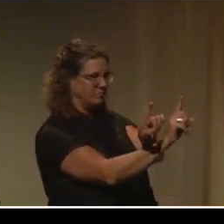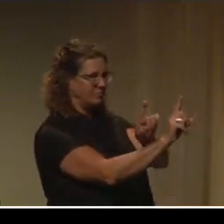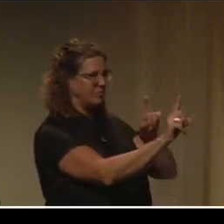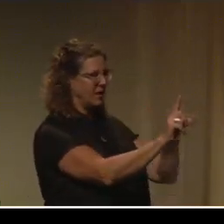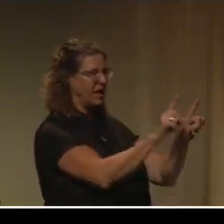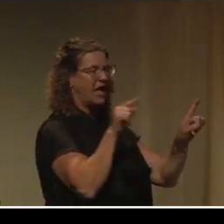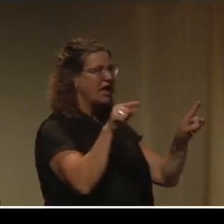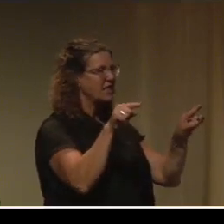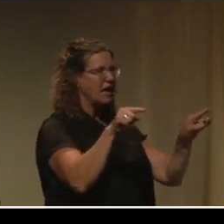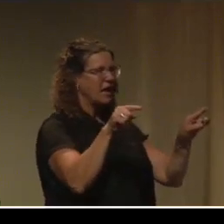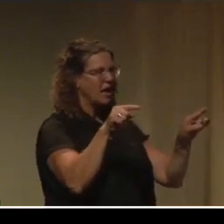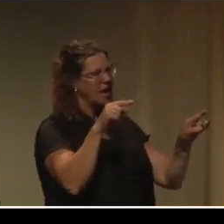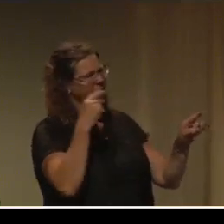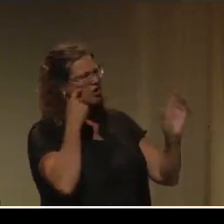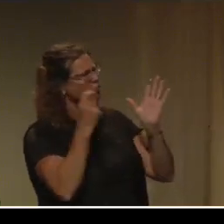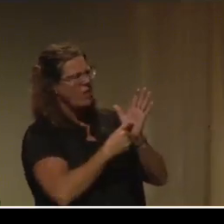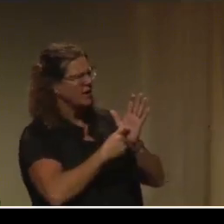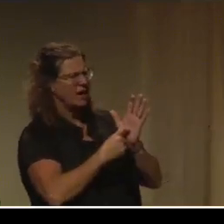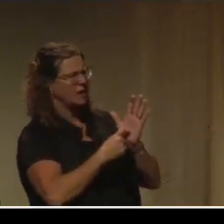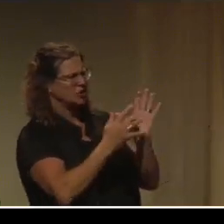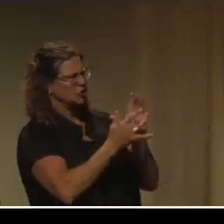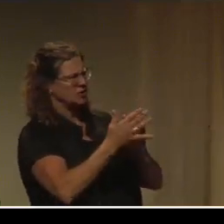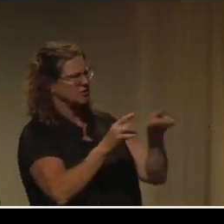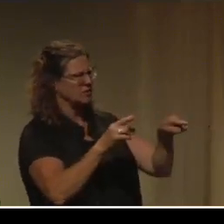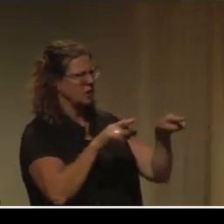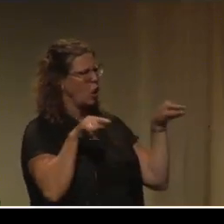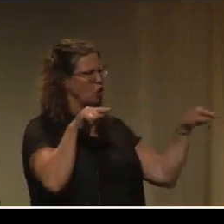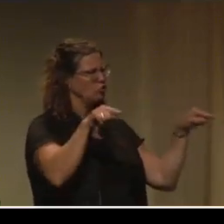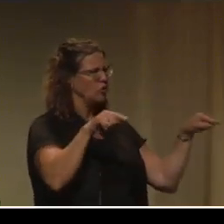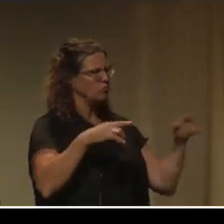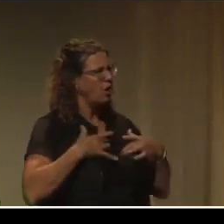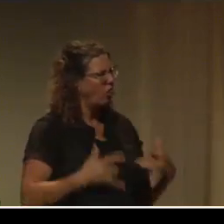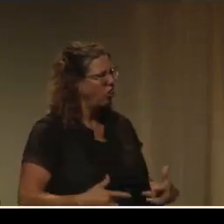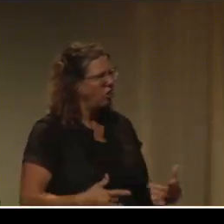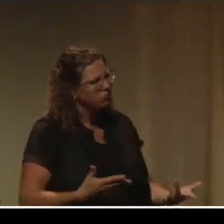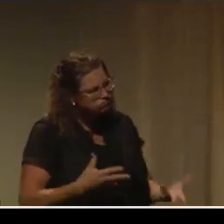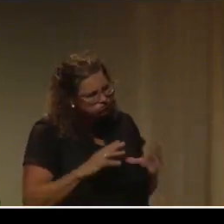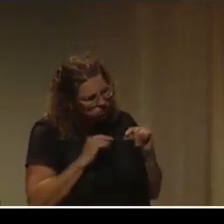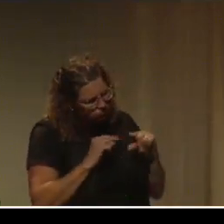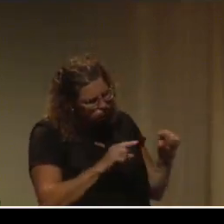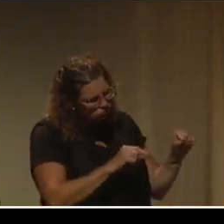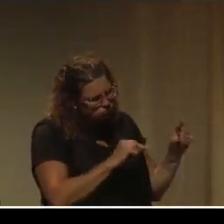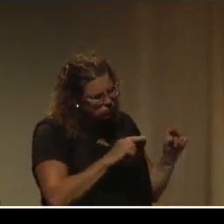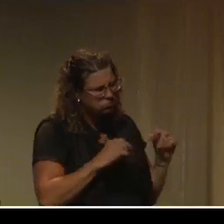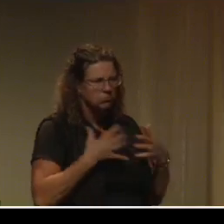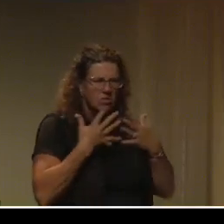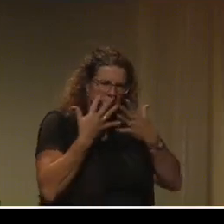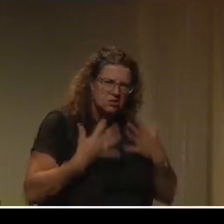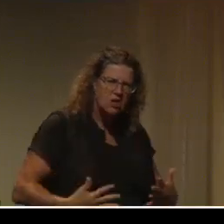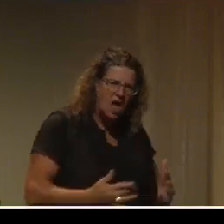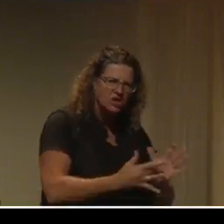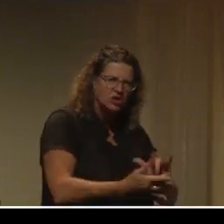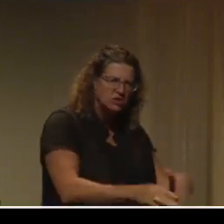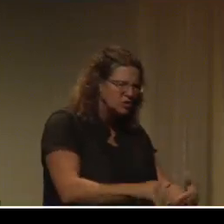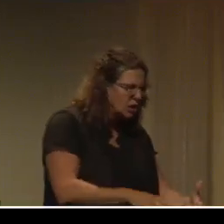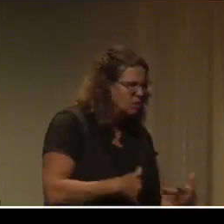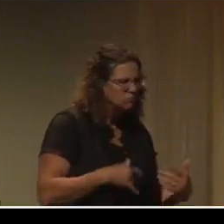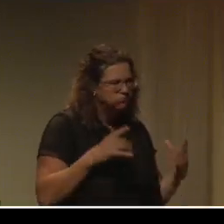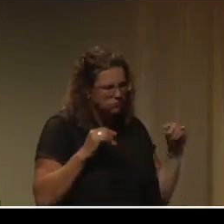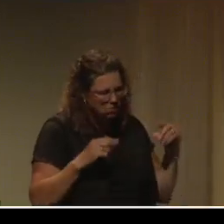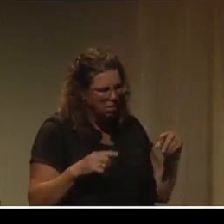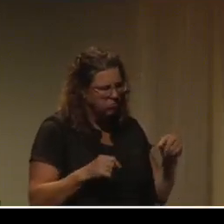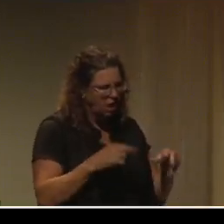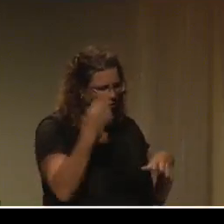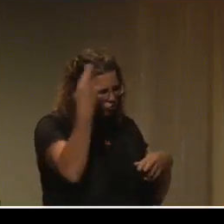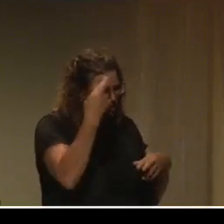from seeing him, so they don't realize, and they're all bummed out, and they're depressed. They're talking about how sad they were and all the reasons they have to be bummed